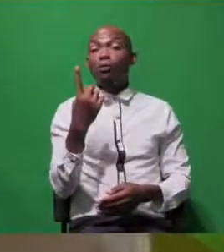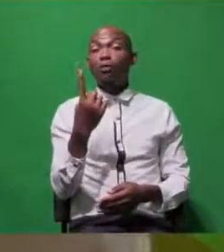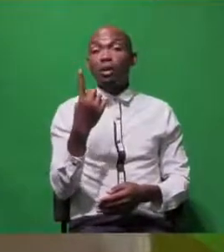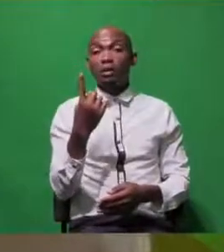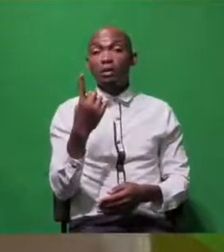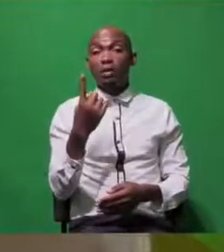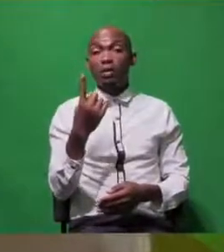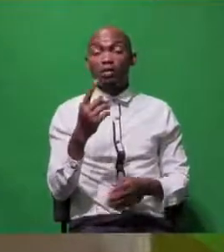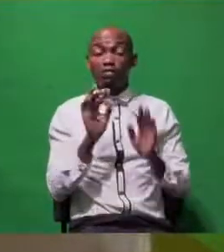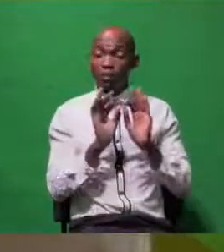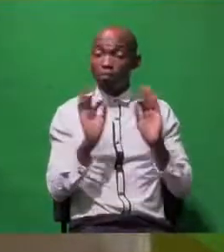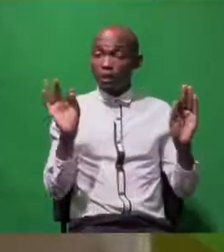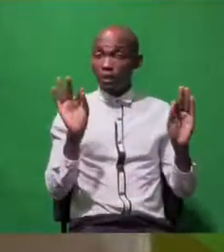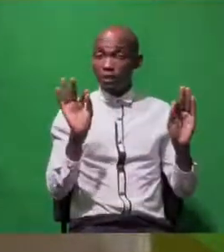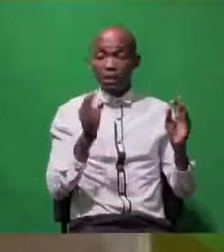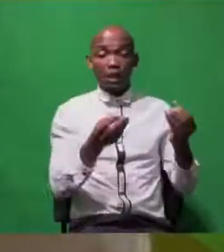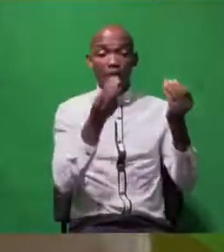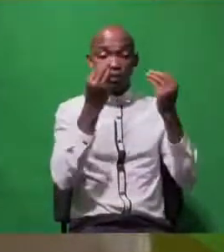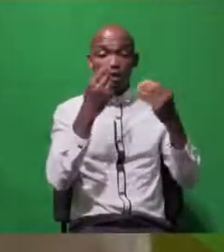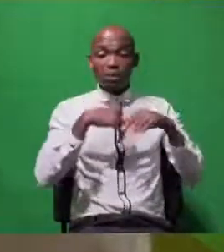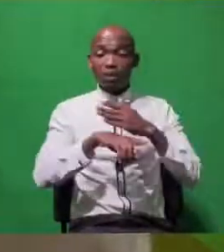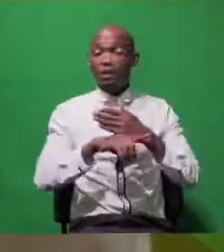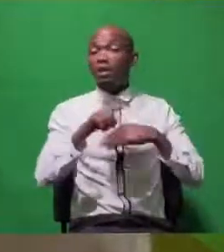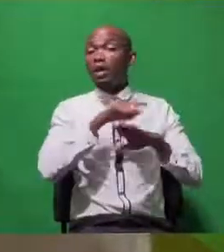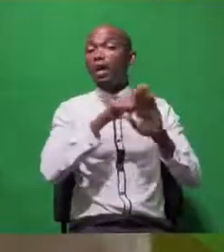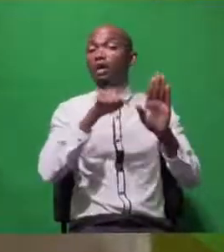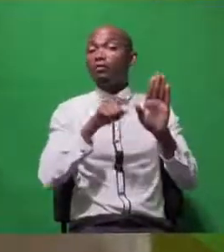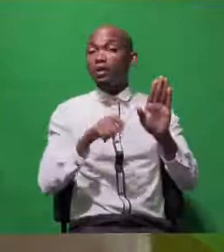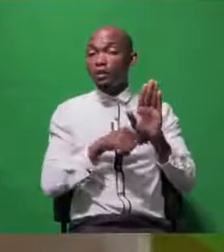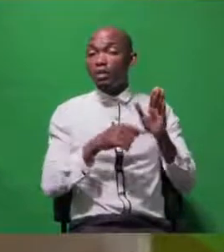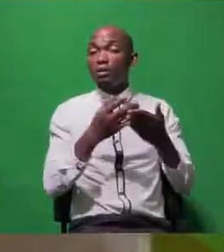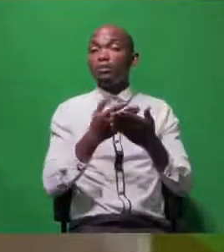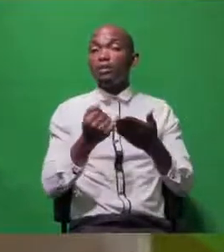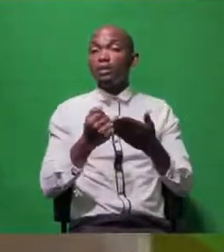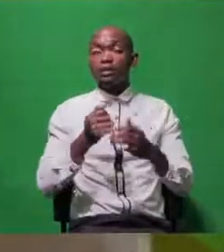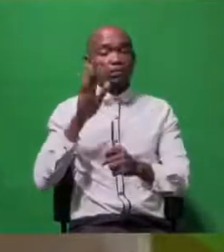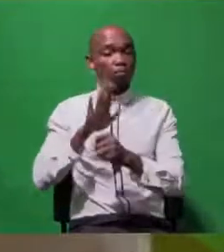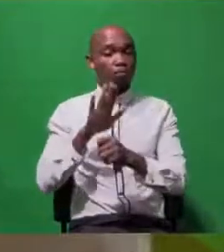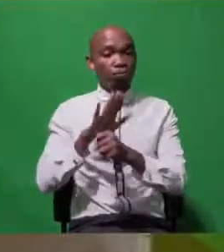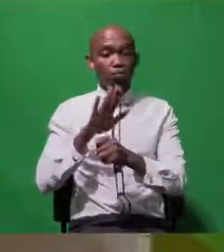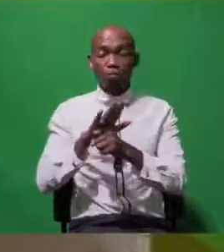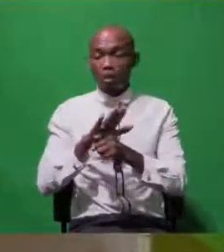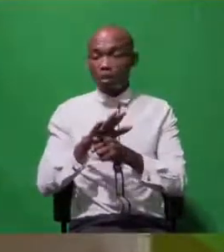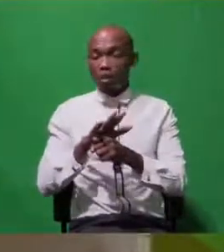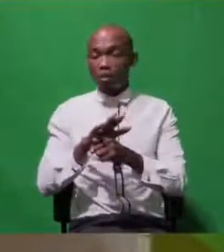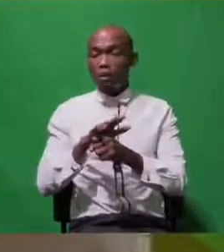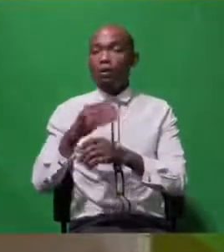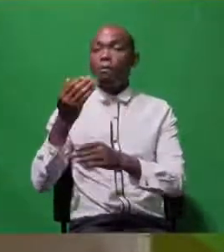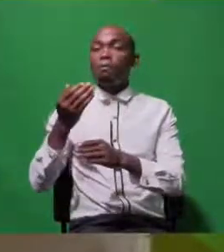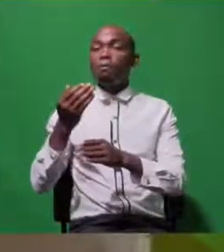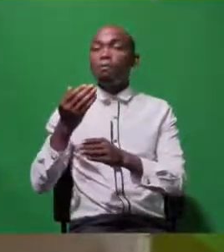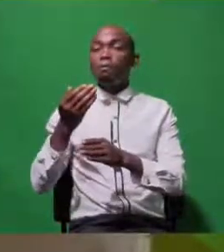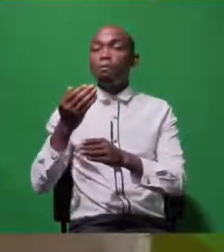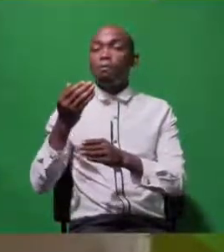best education in Africa because it was more practical and connected to